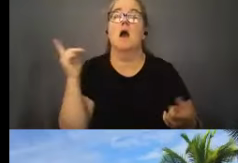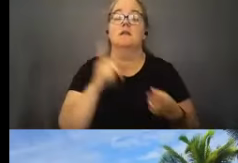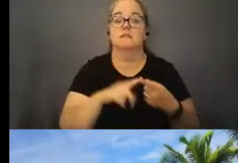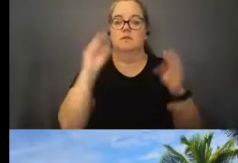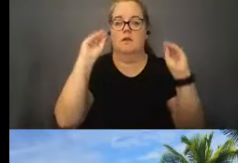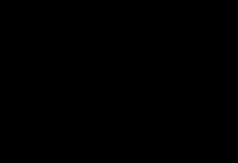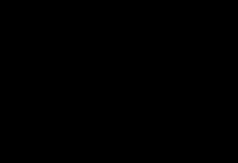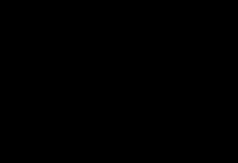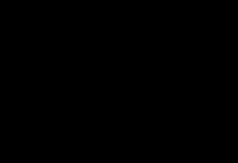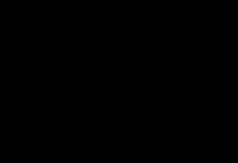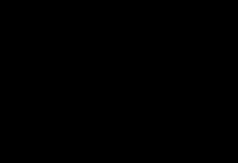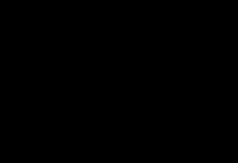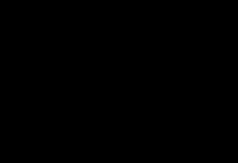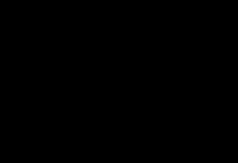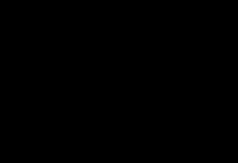comes.